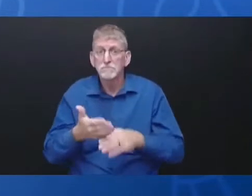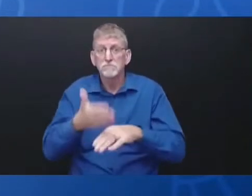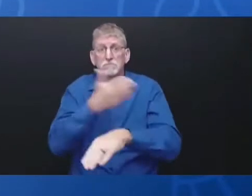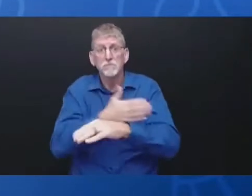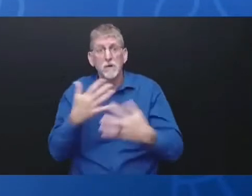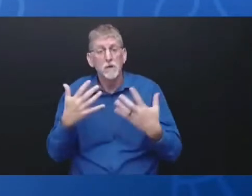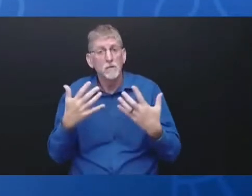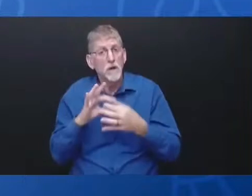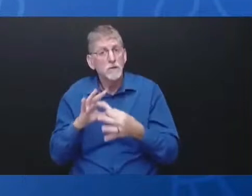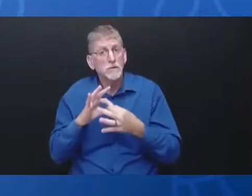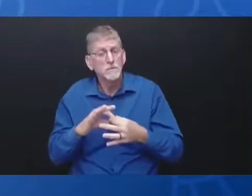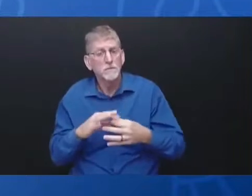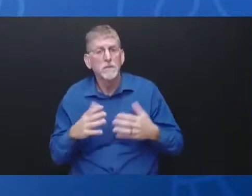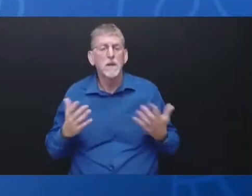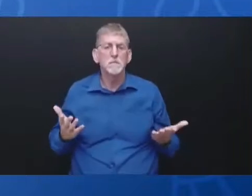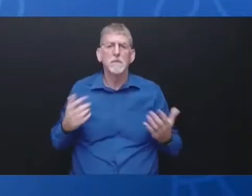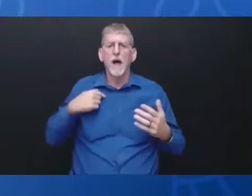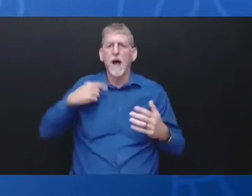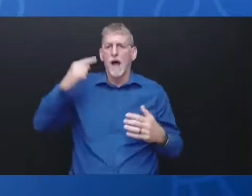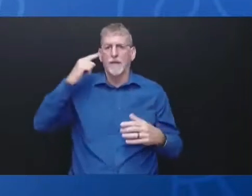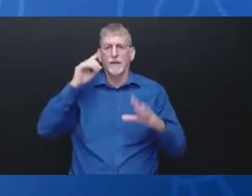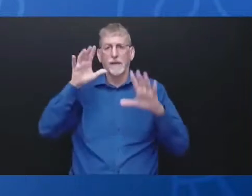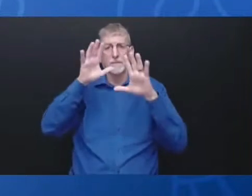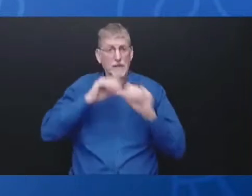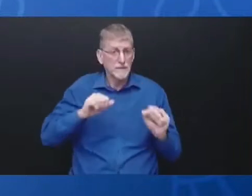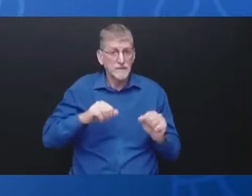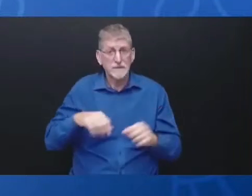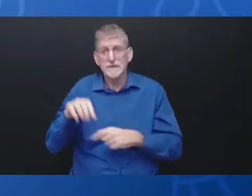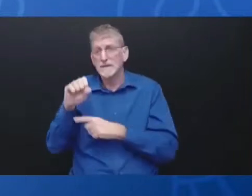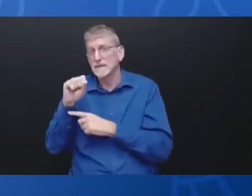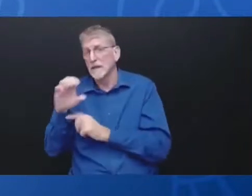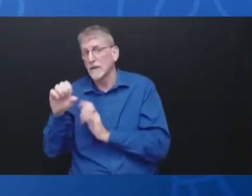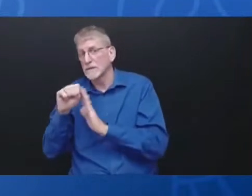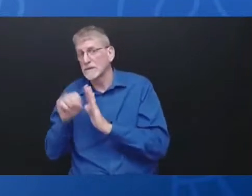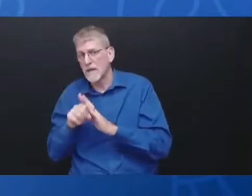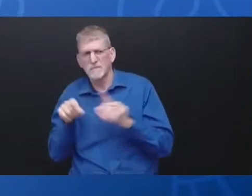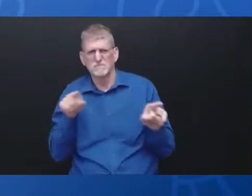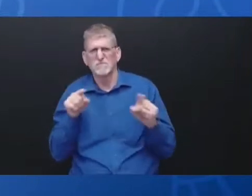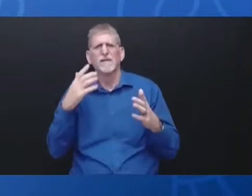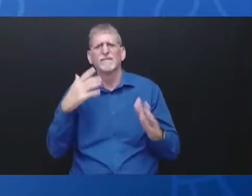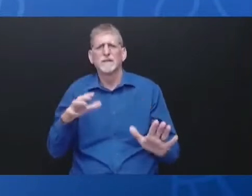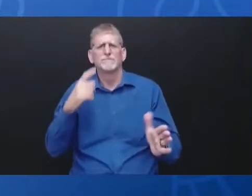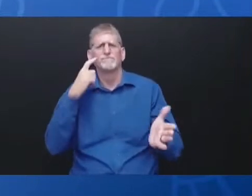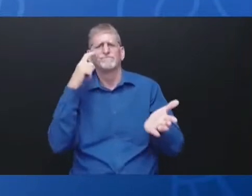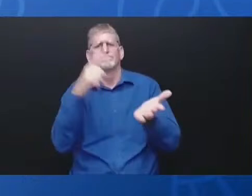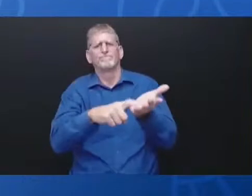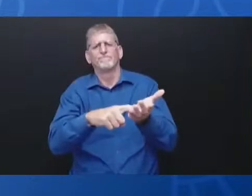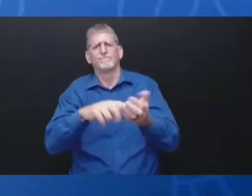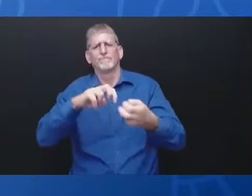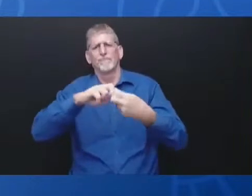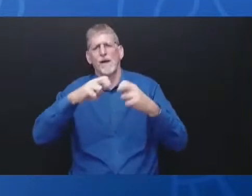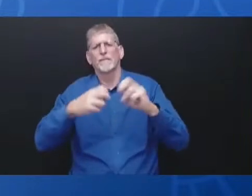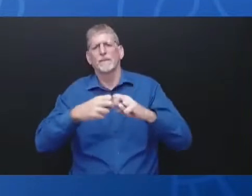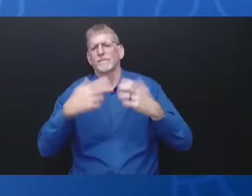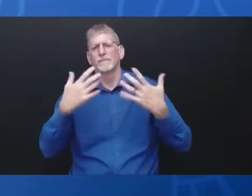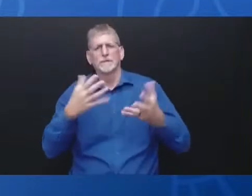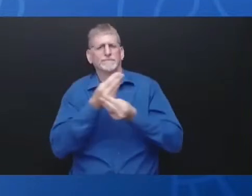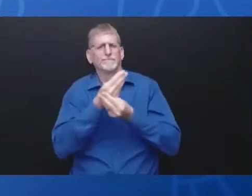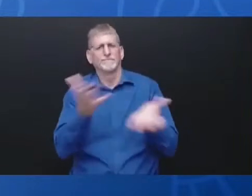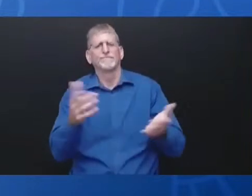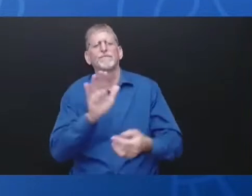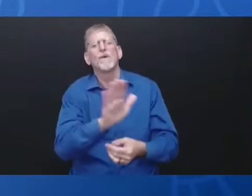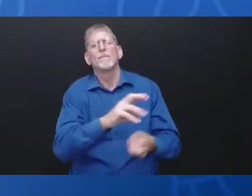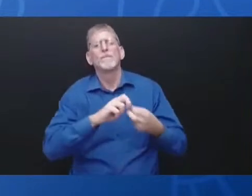of State have made it clear what the problems are and what they have an issue with when it comes to South Africa. The unjust land